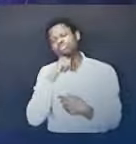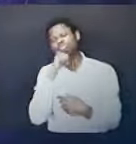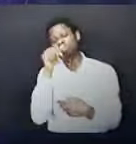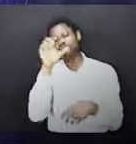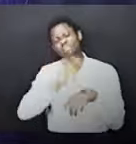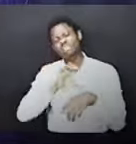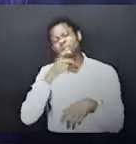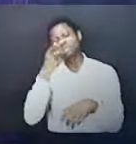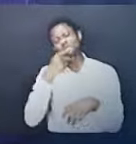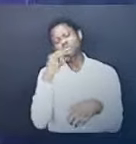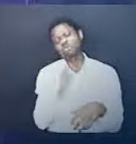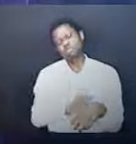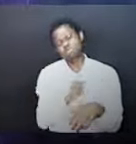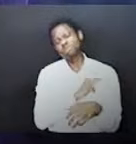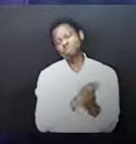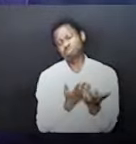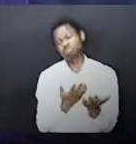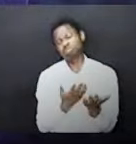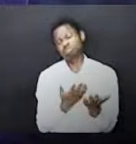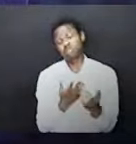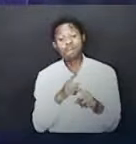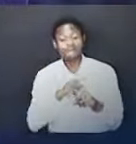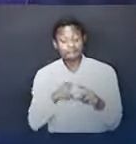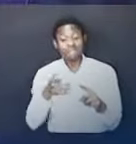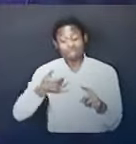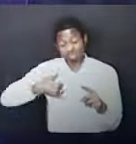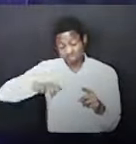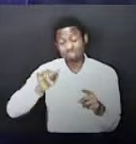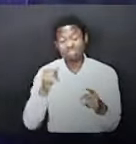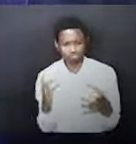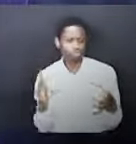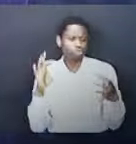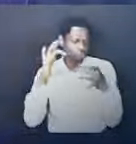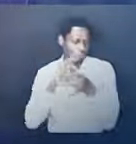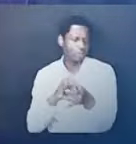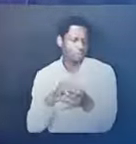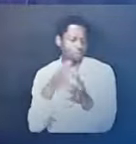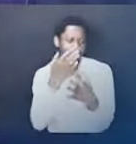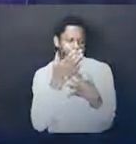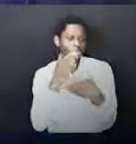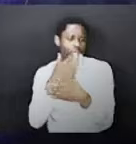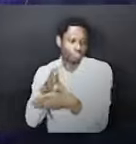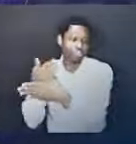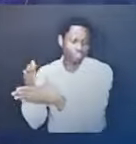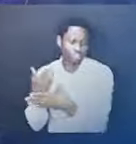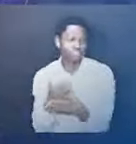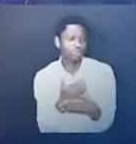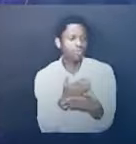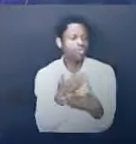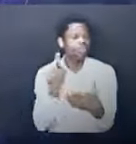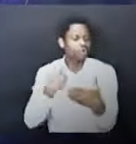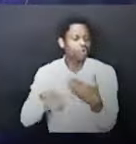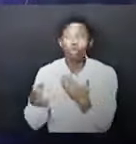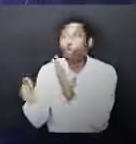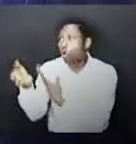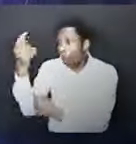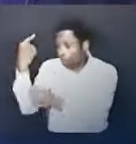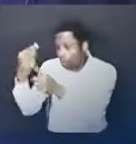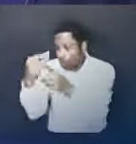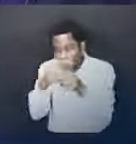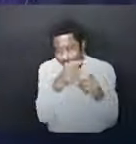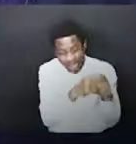but I invite you to join us as we share together what is the word of God, and all of us can